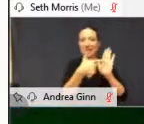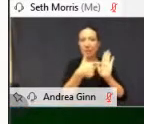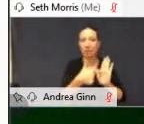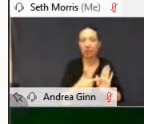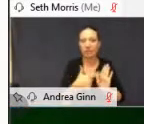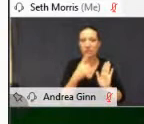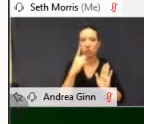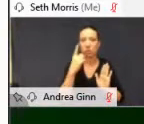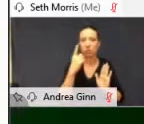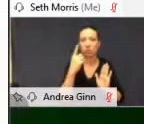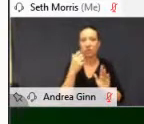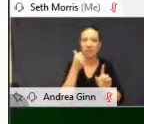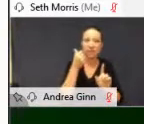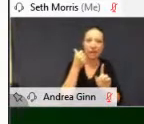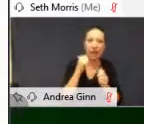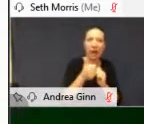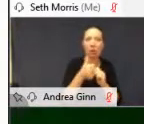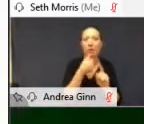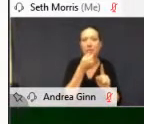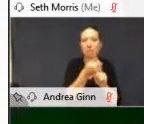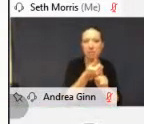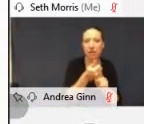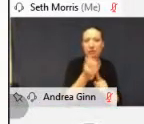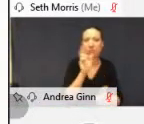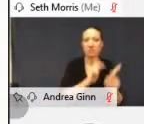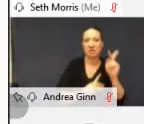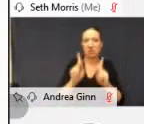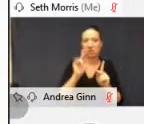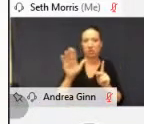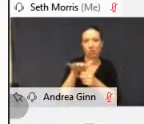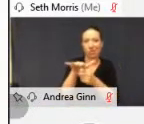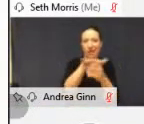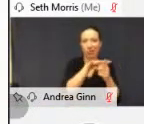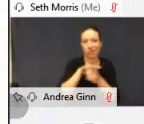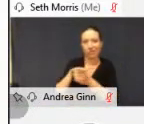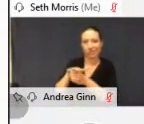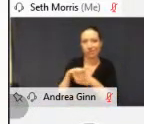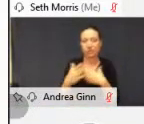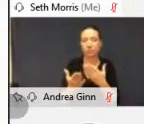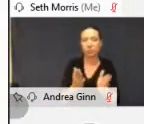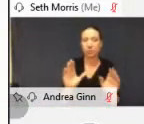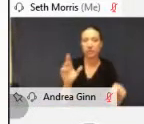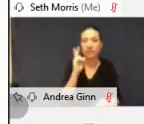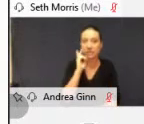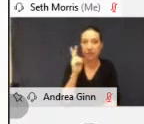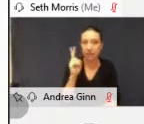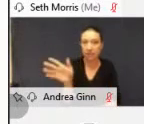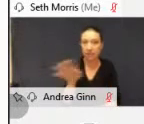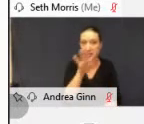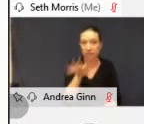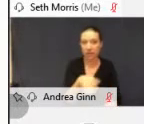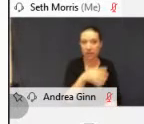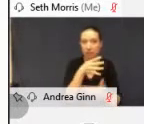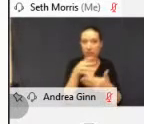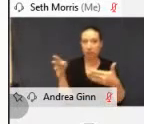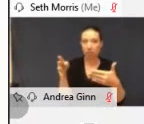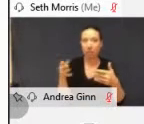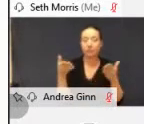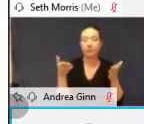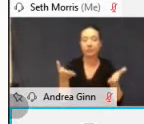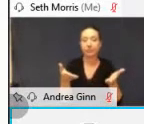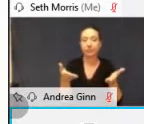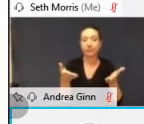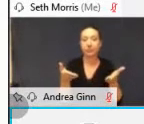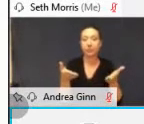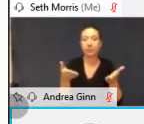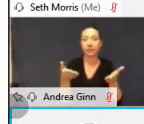impact might look like for your constituents. And so as you see here in this table, we looked at